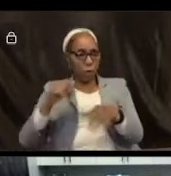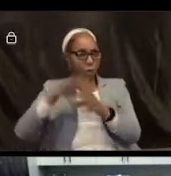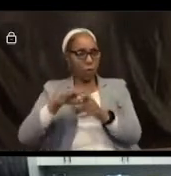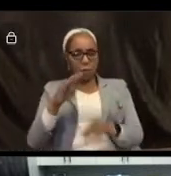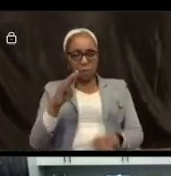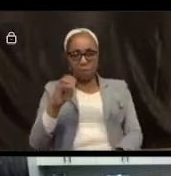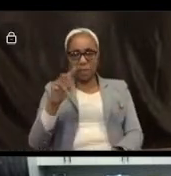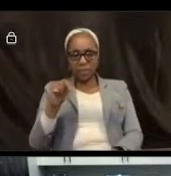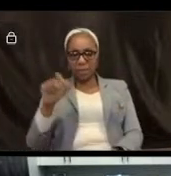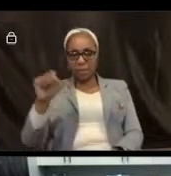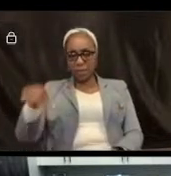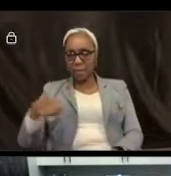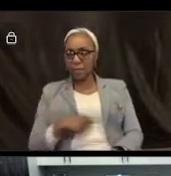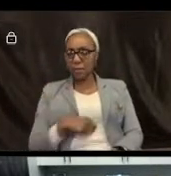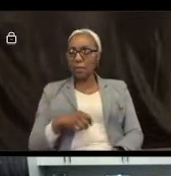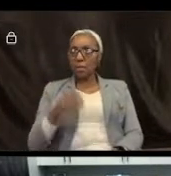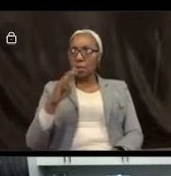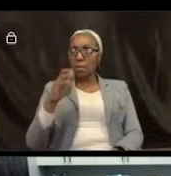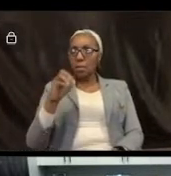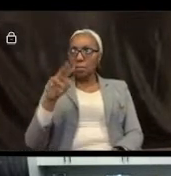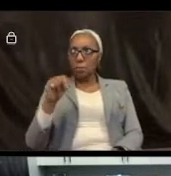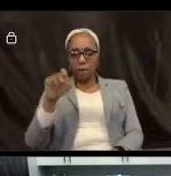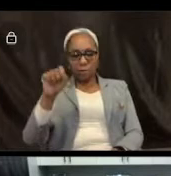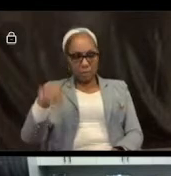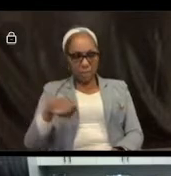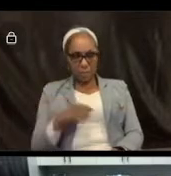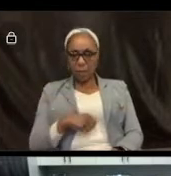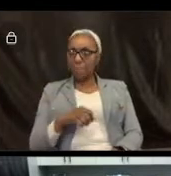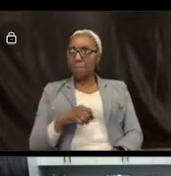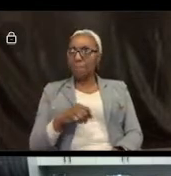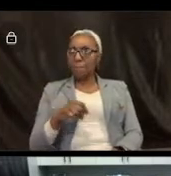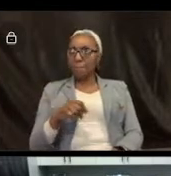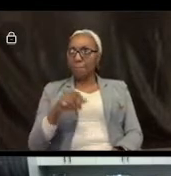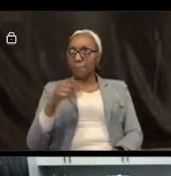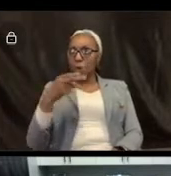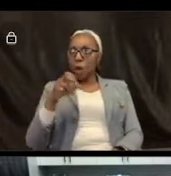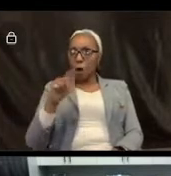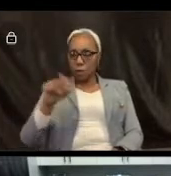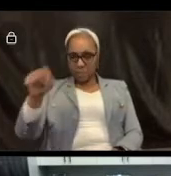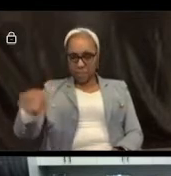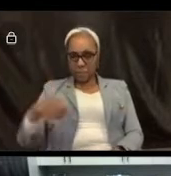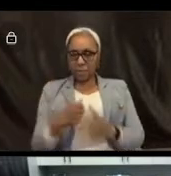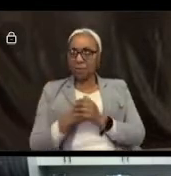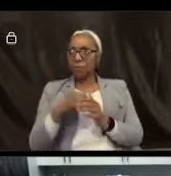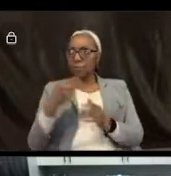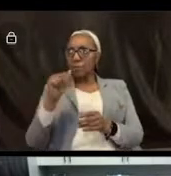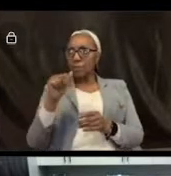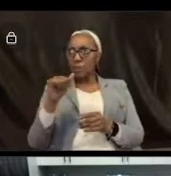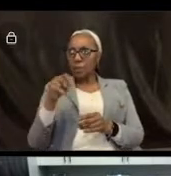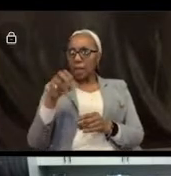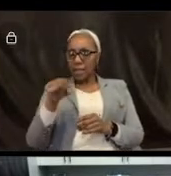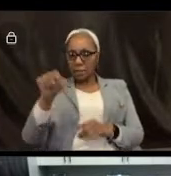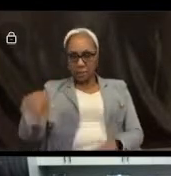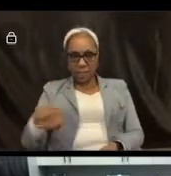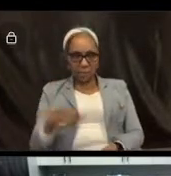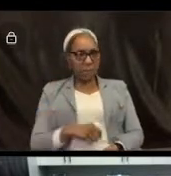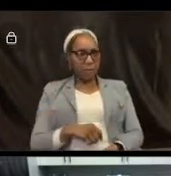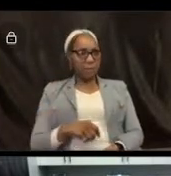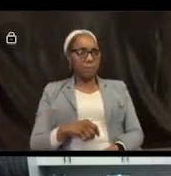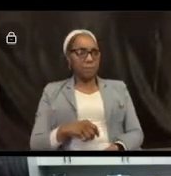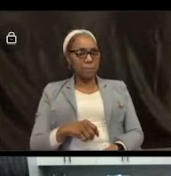Benton, Yes. Brown, Yes. Hart, Yes. Haynes,